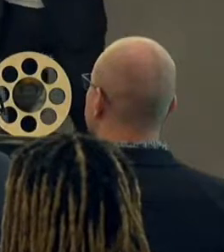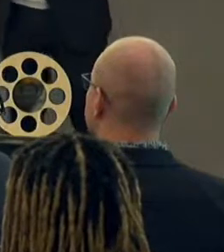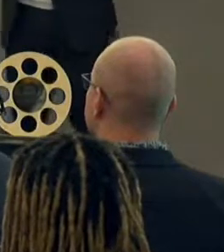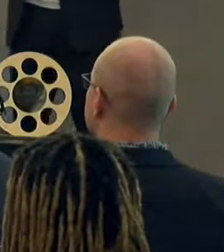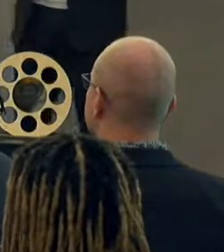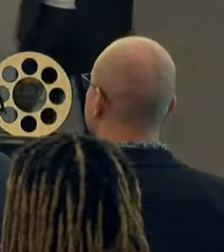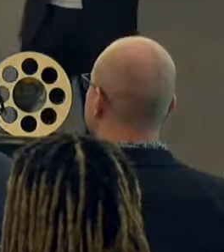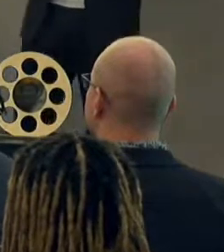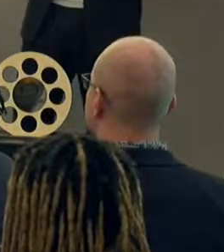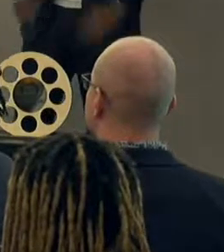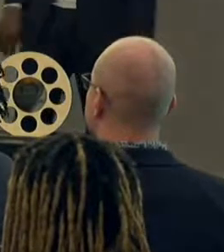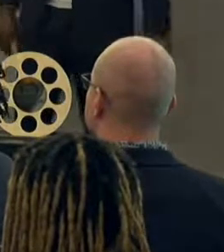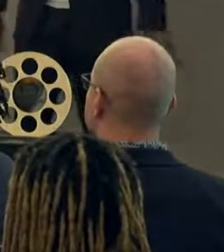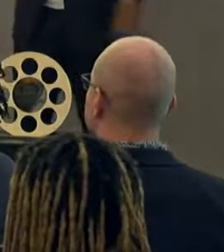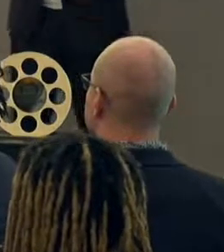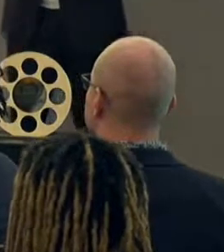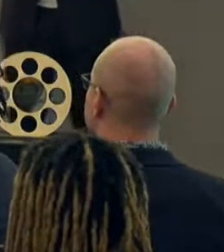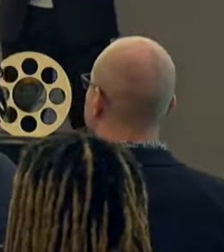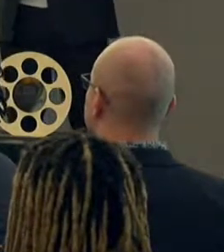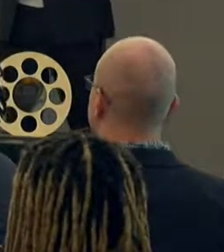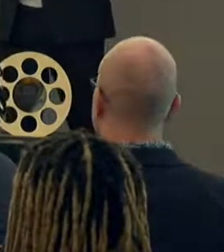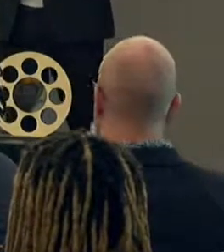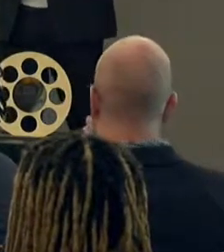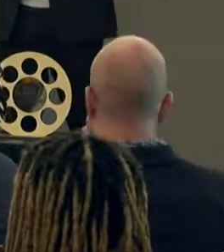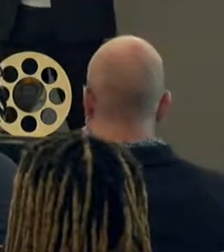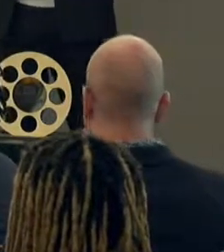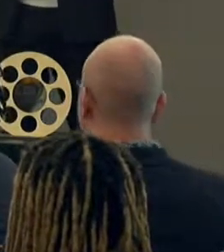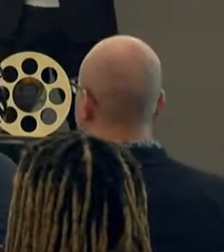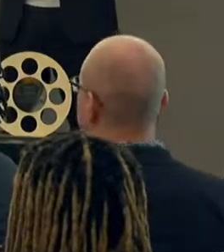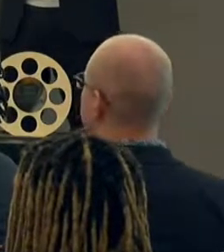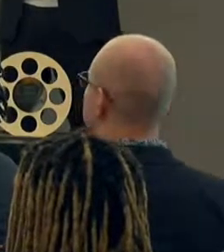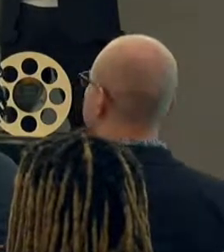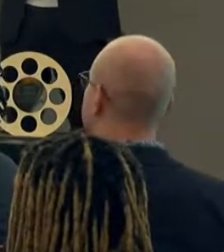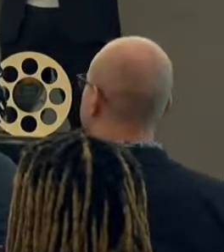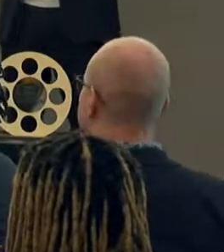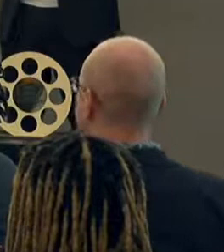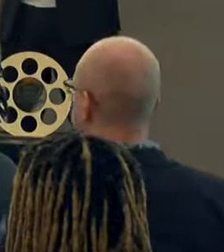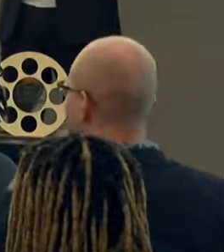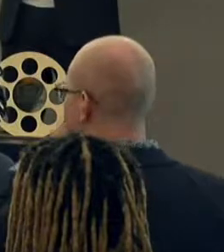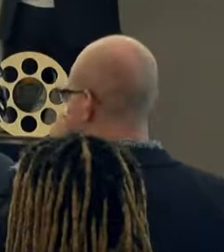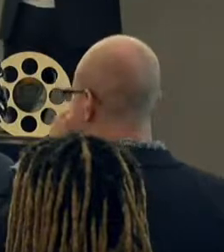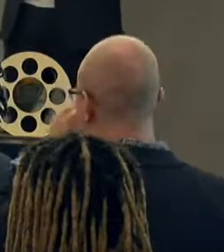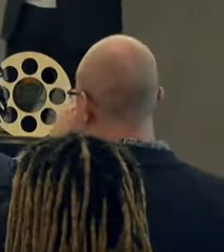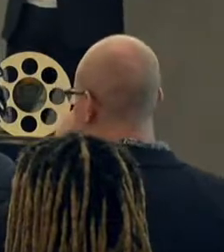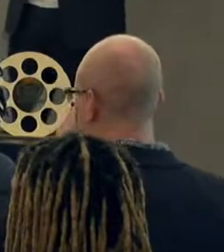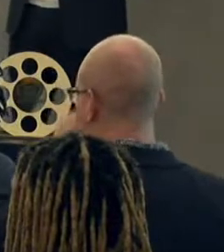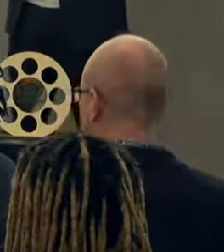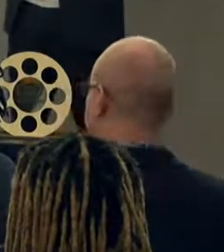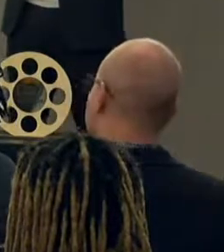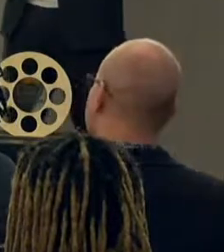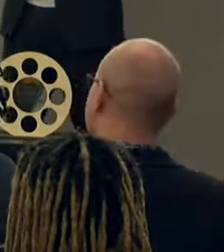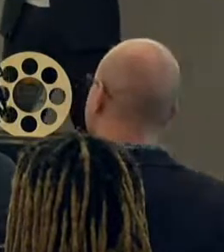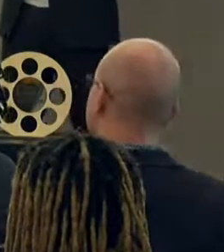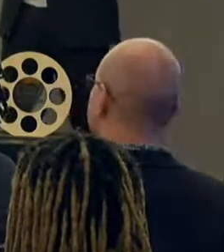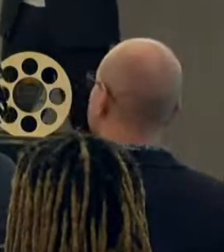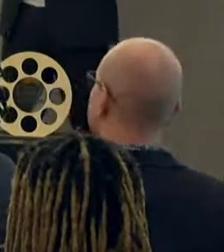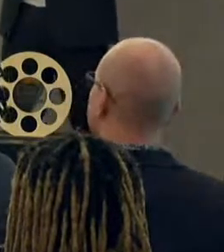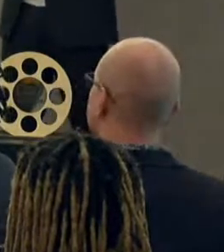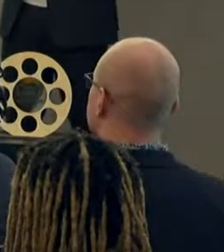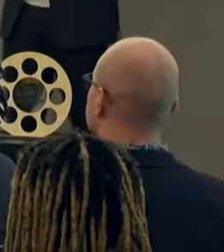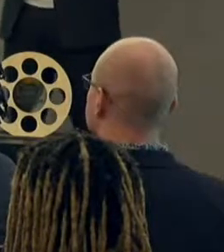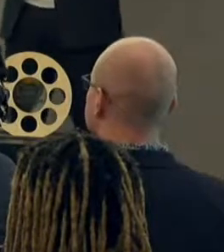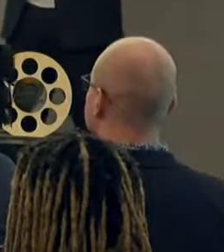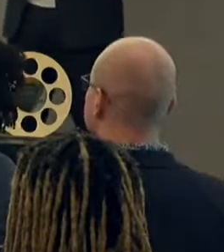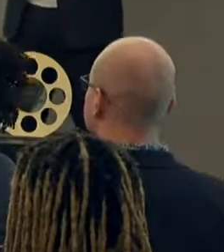about, Rokhaya's depiction of the black French experience and your knowledge of, the